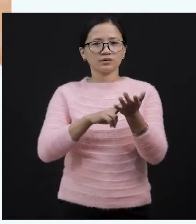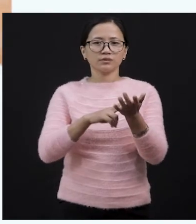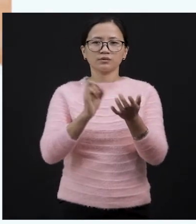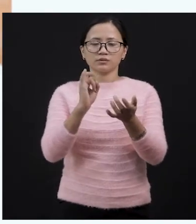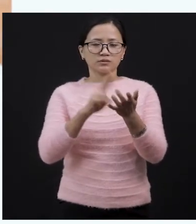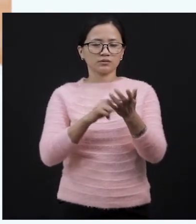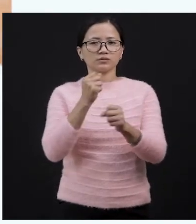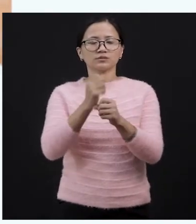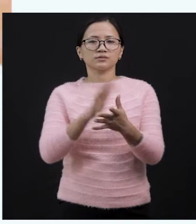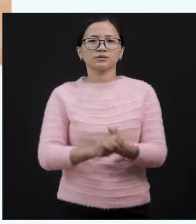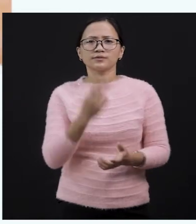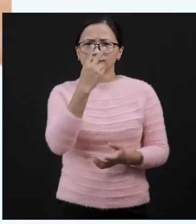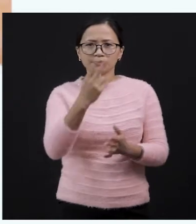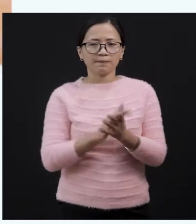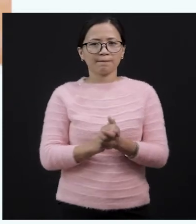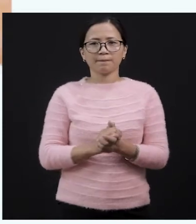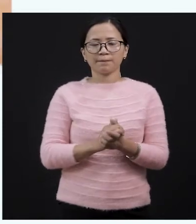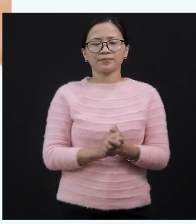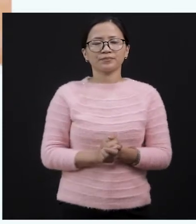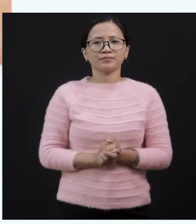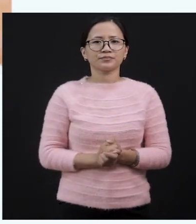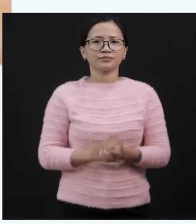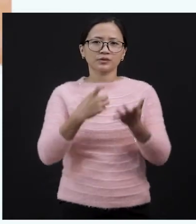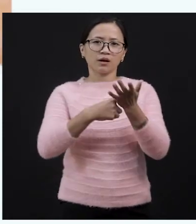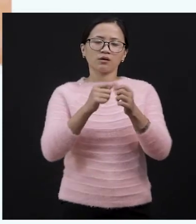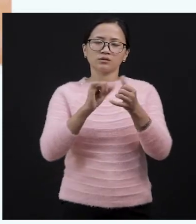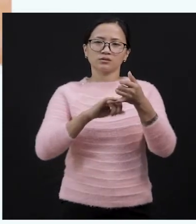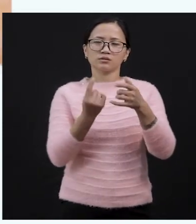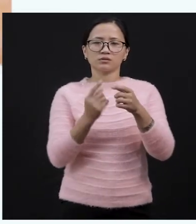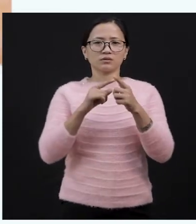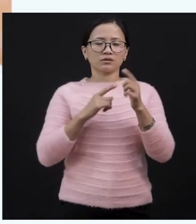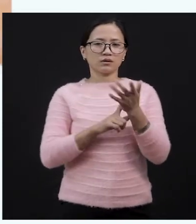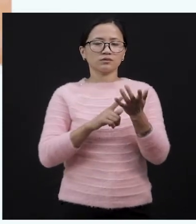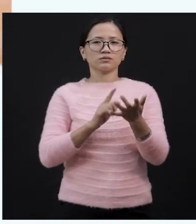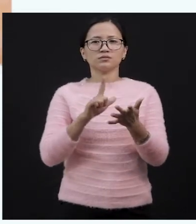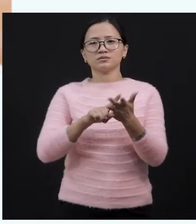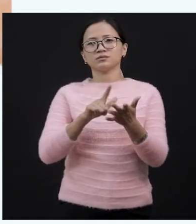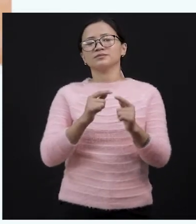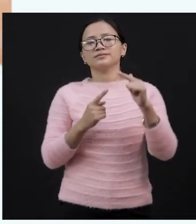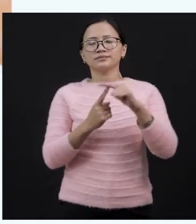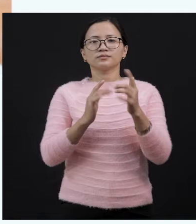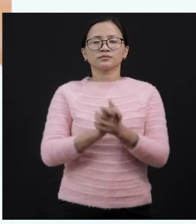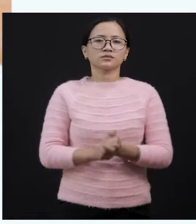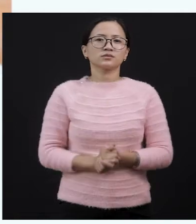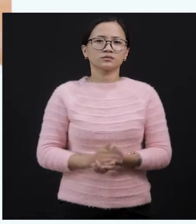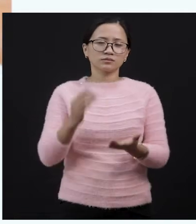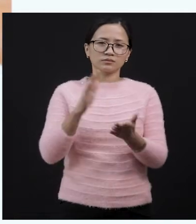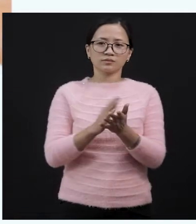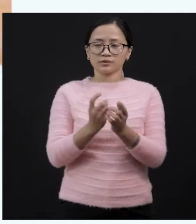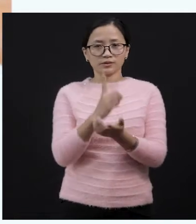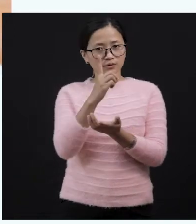So now we can see the observation, we can see the results here. So now the candle